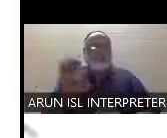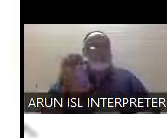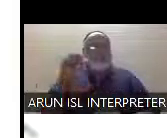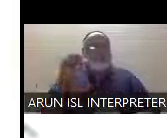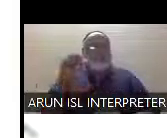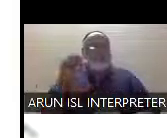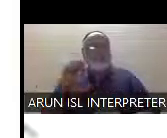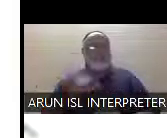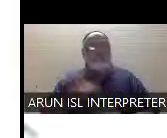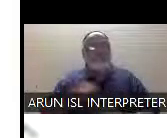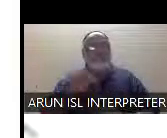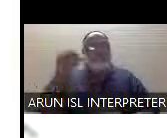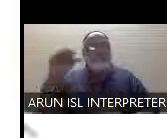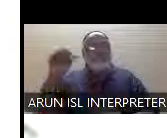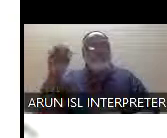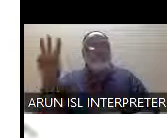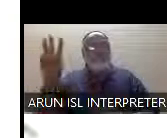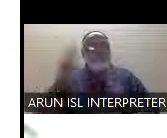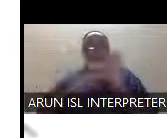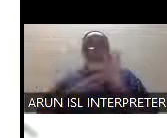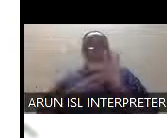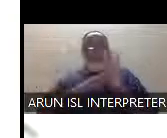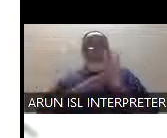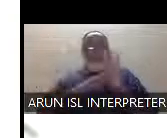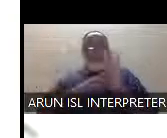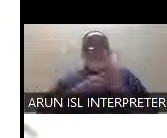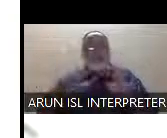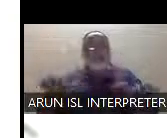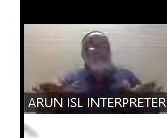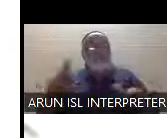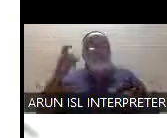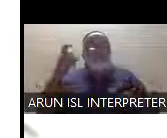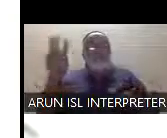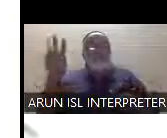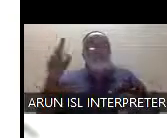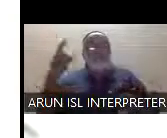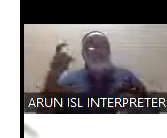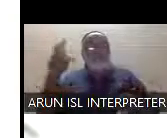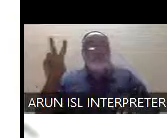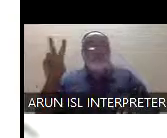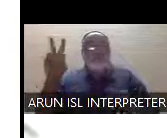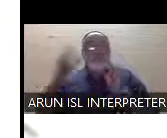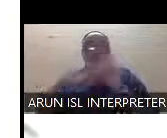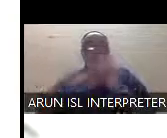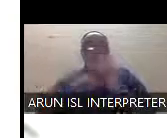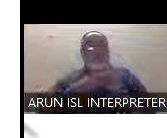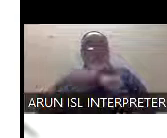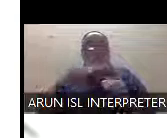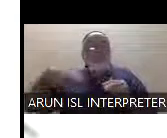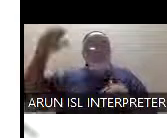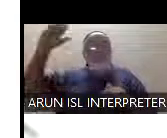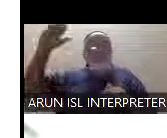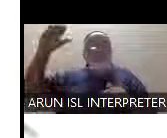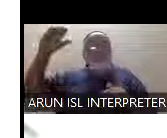about 93 million children and 720 million adults with significant difficulties in